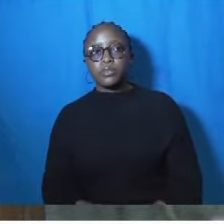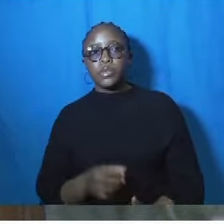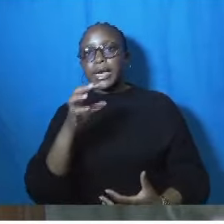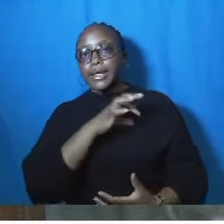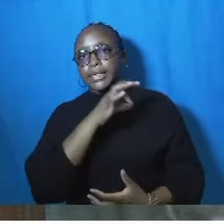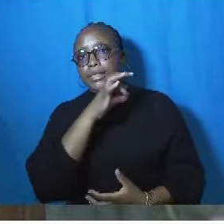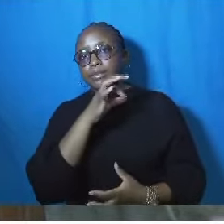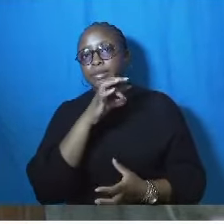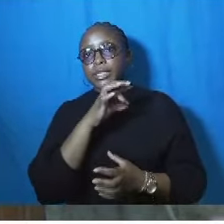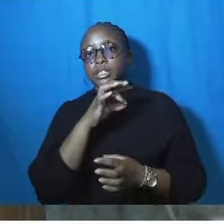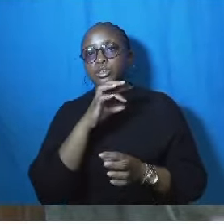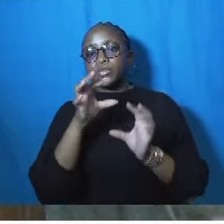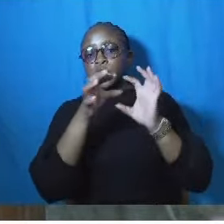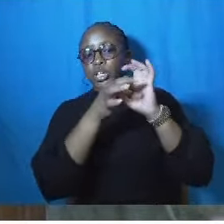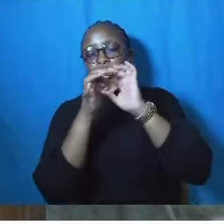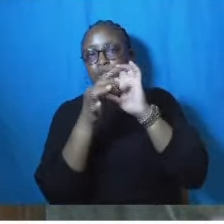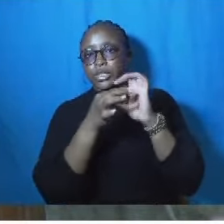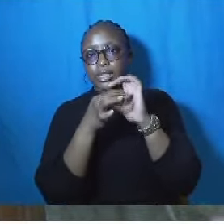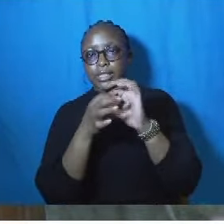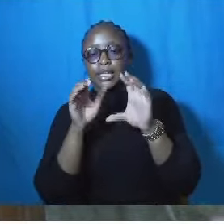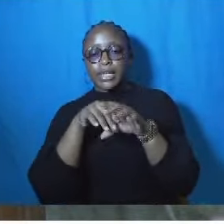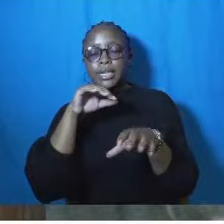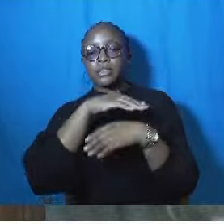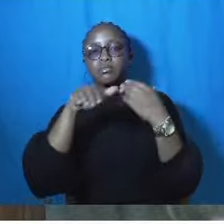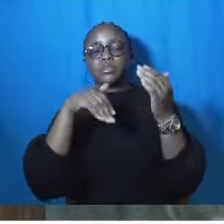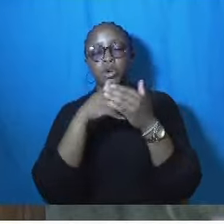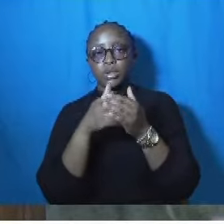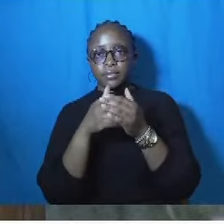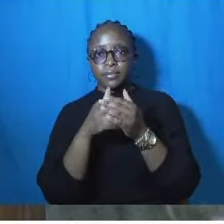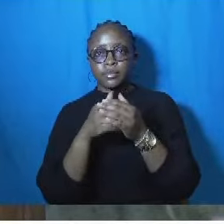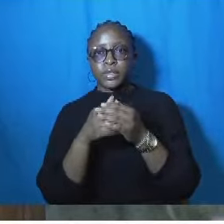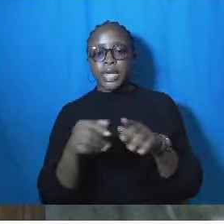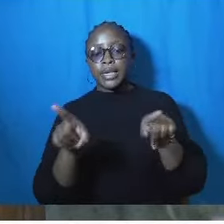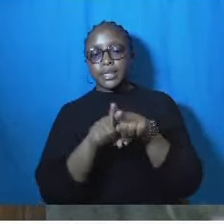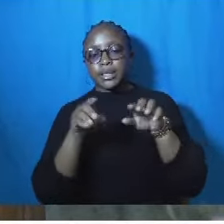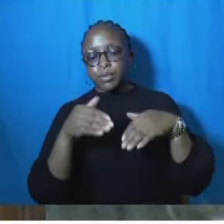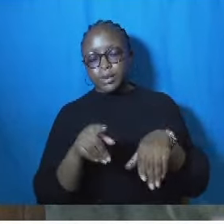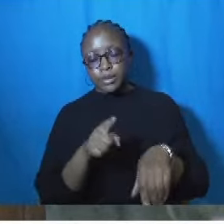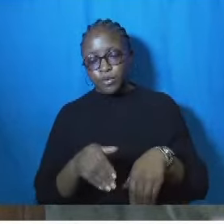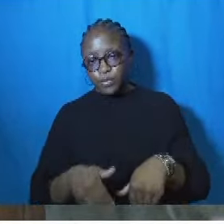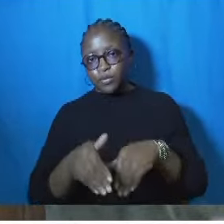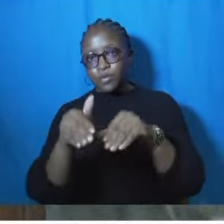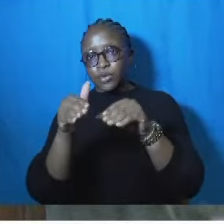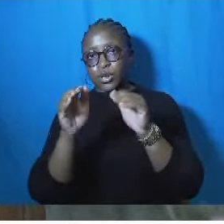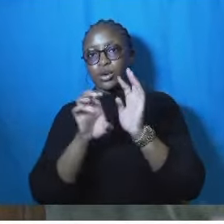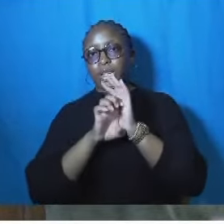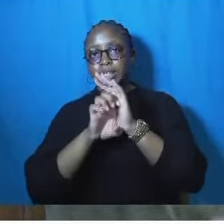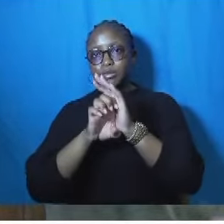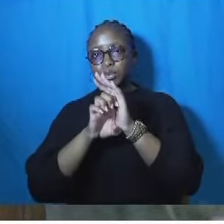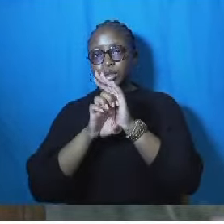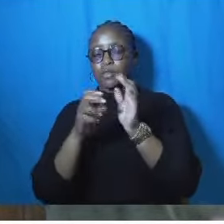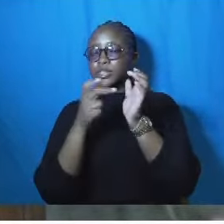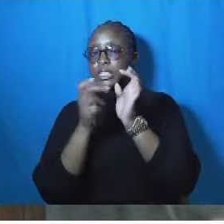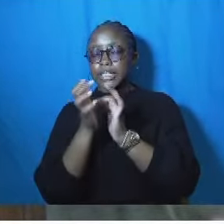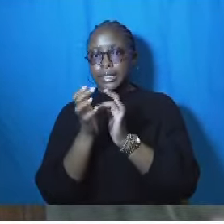other as they followed the example of Jesus. To what